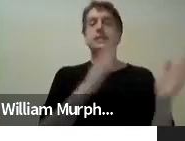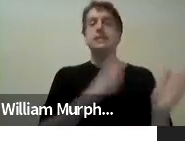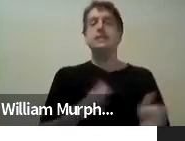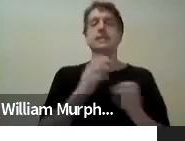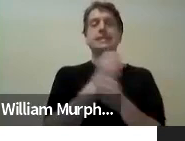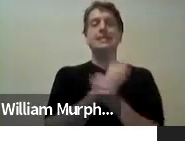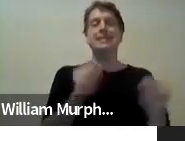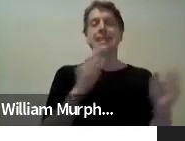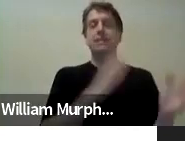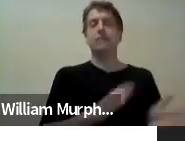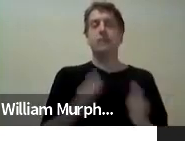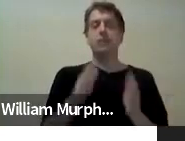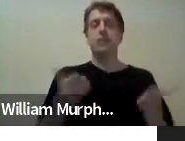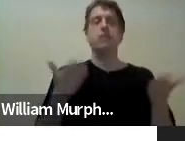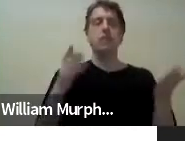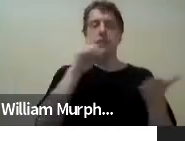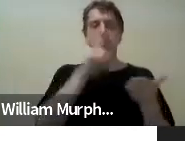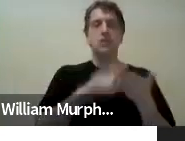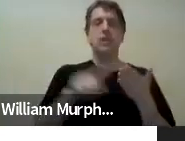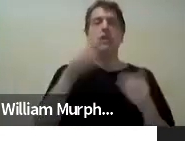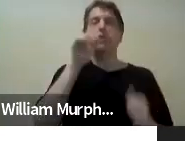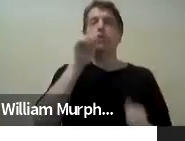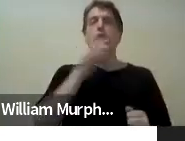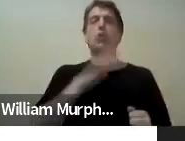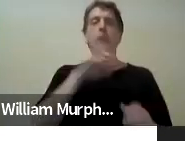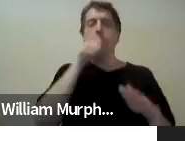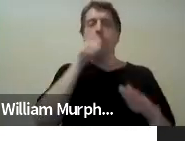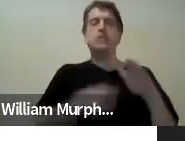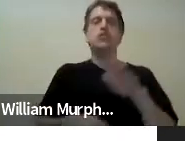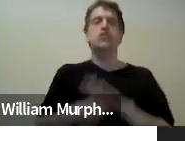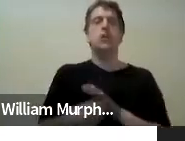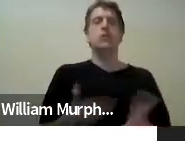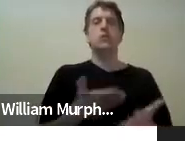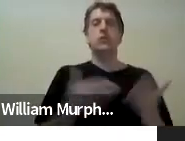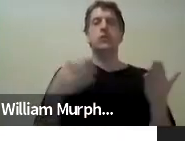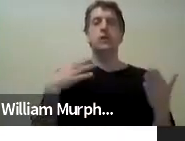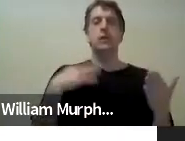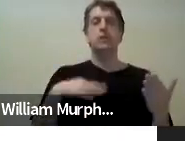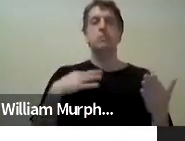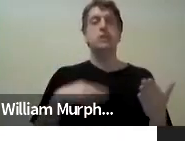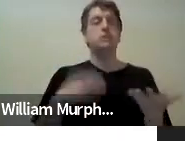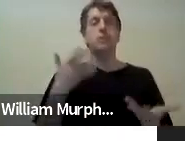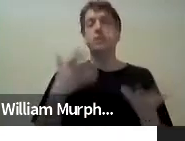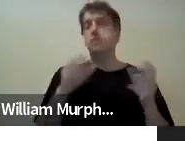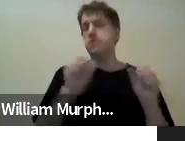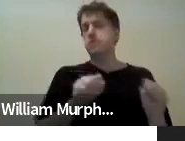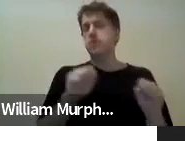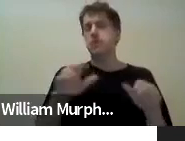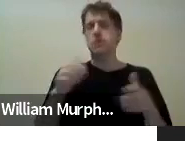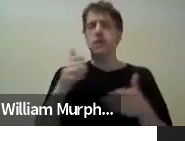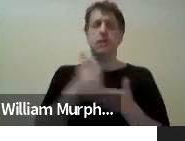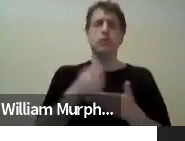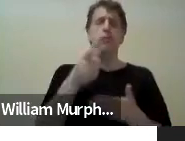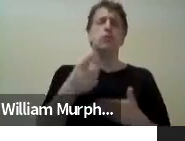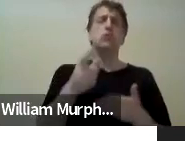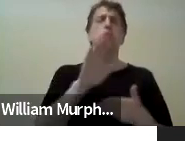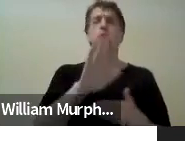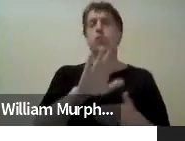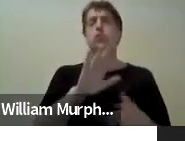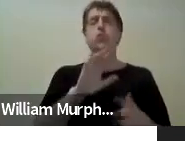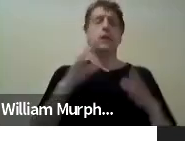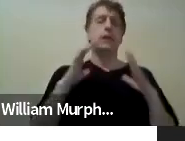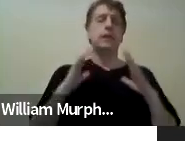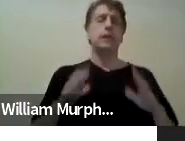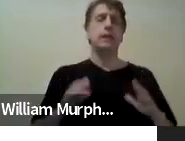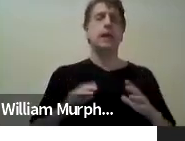everybody check out the Women's Center and Shelter of Greater Pittsburgh. They may be able to help you or your organization or your client in safety planning.